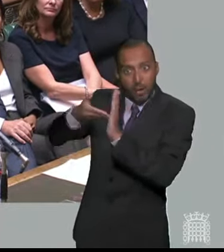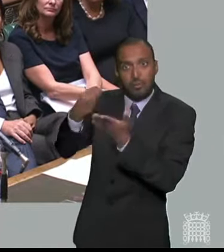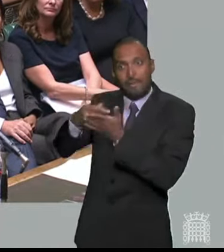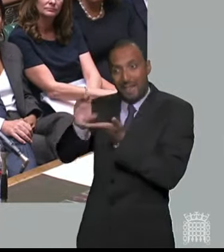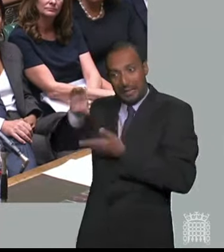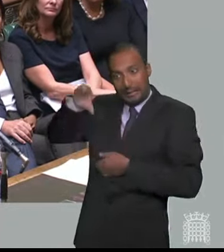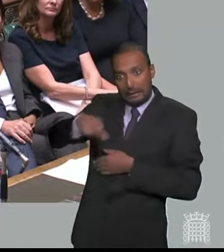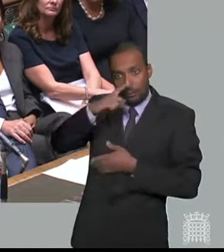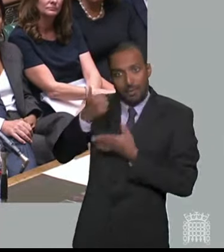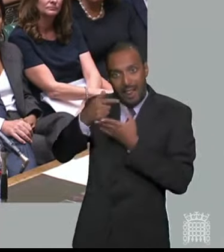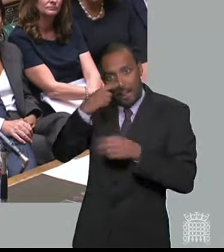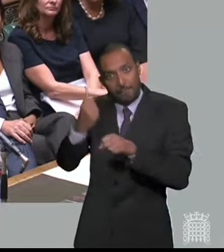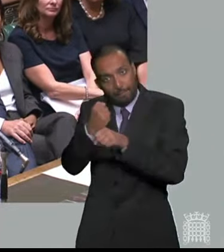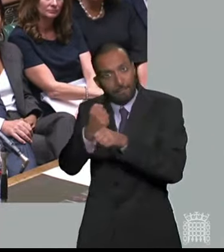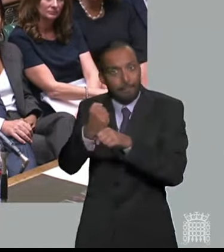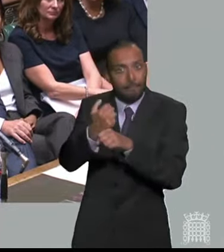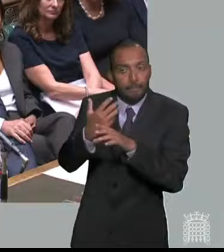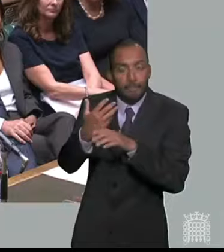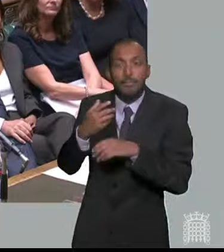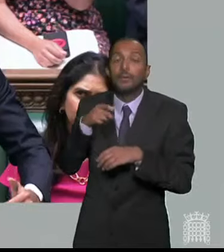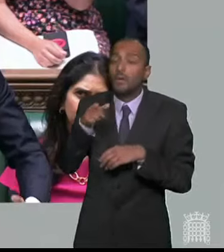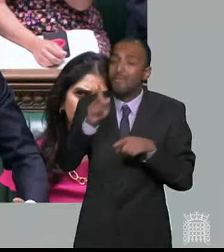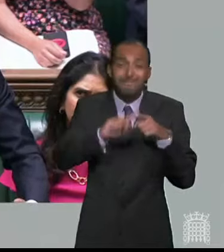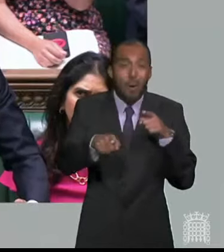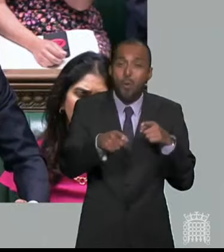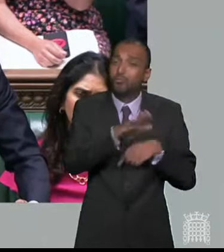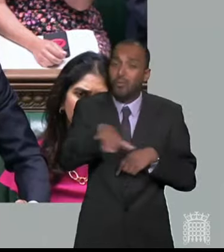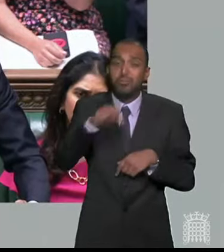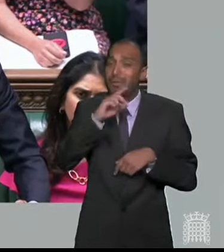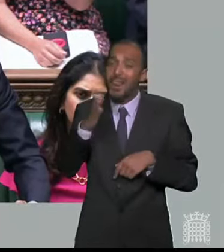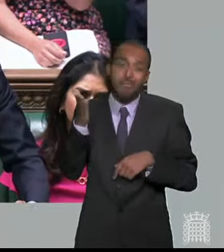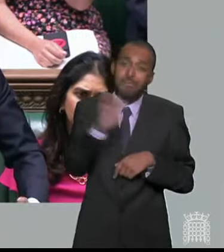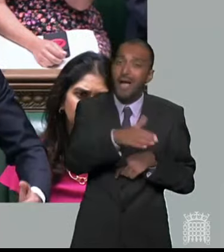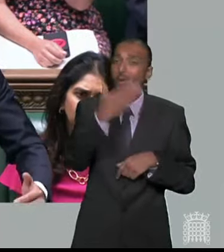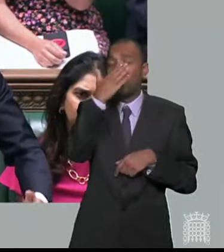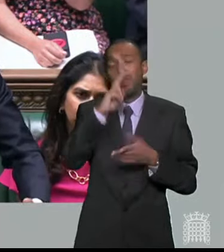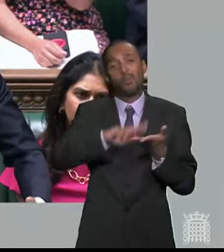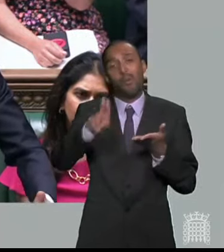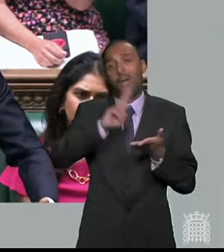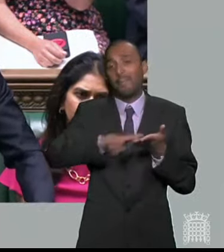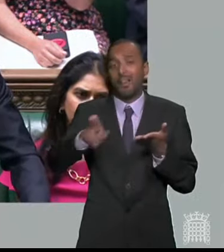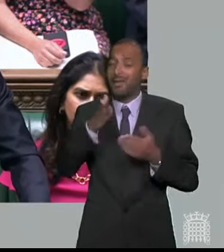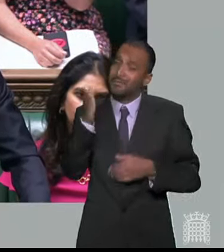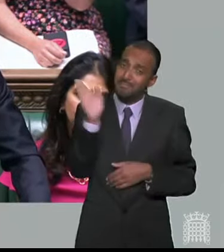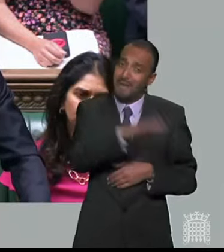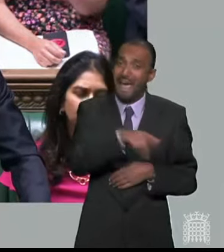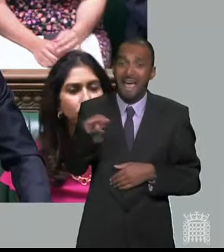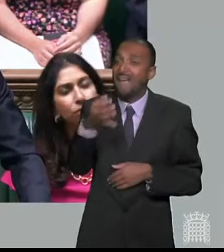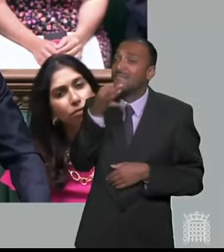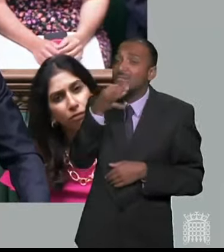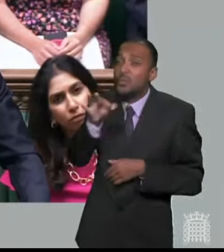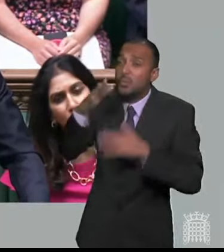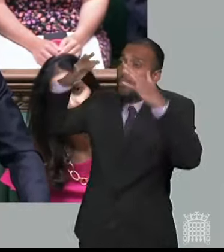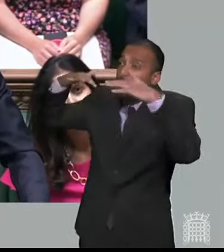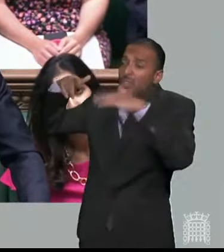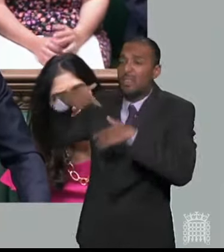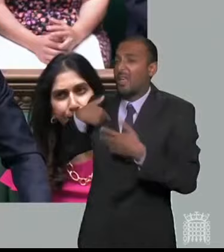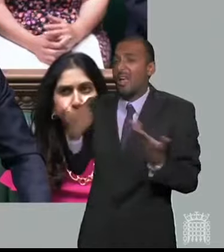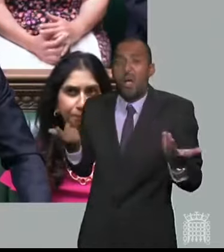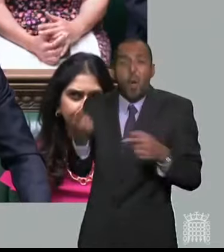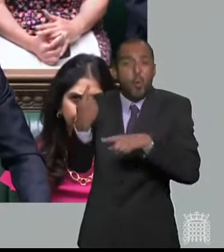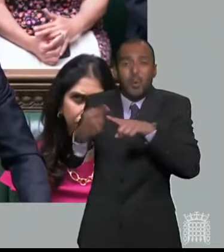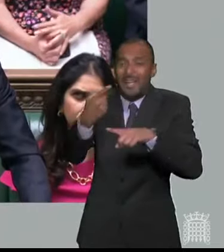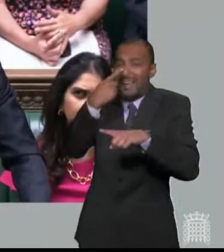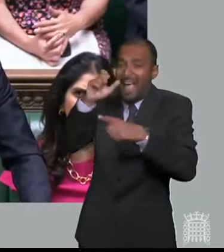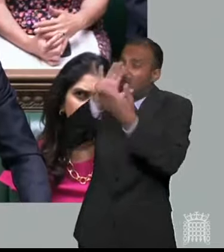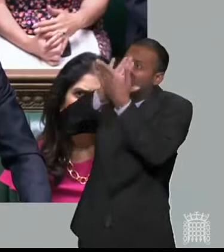cases, children will attend school as normal, and the mitigations take typically just days or weeks to complete. We will do everything